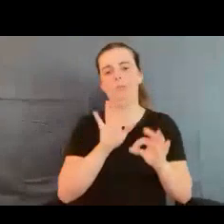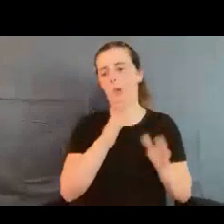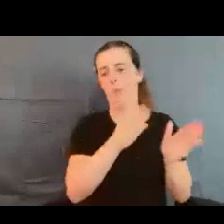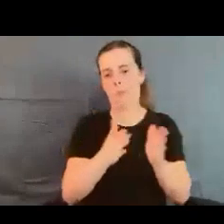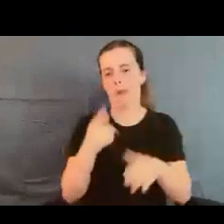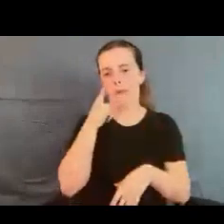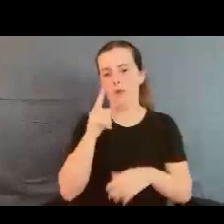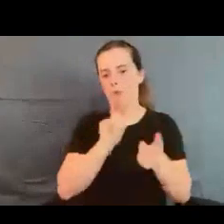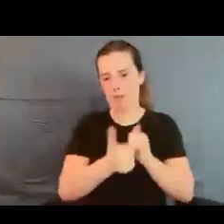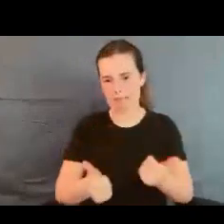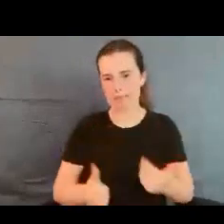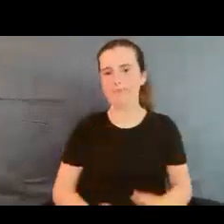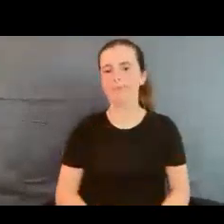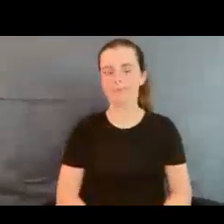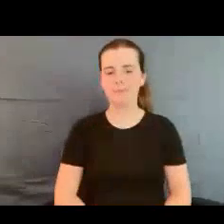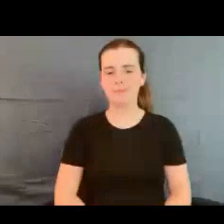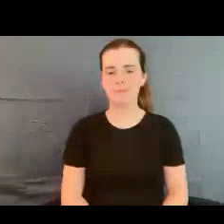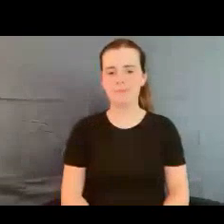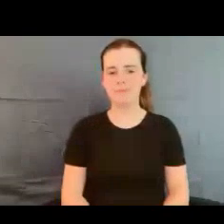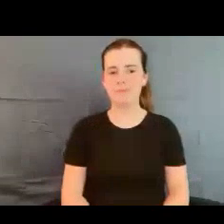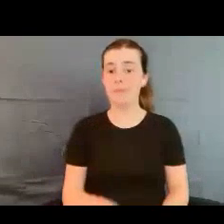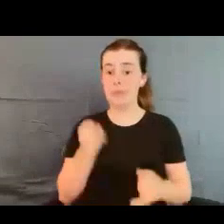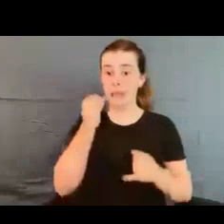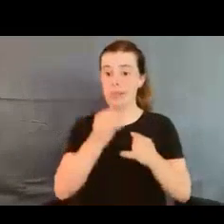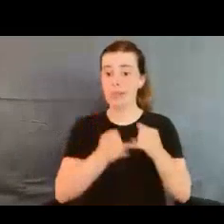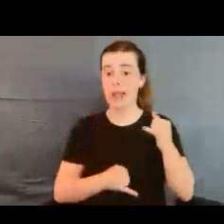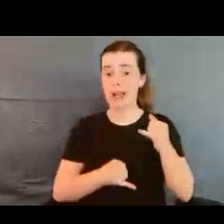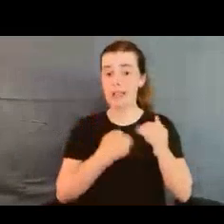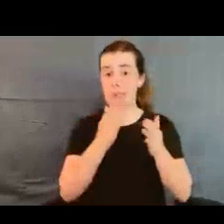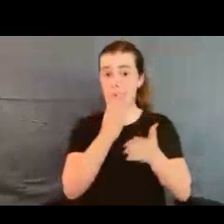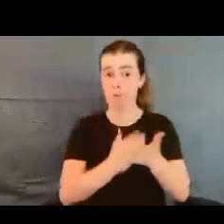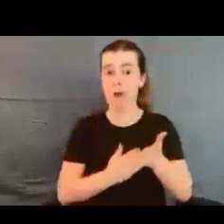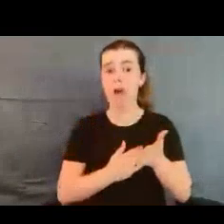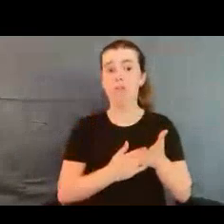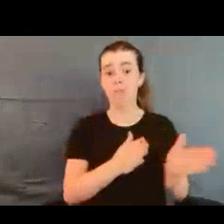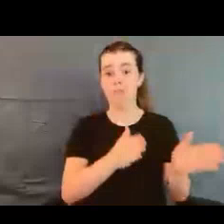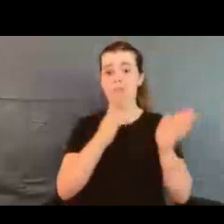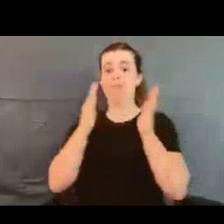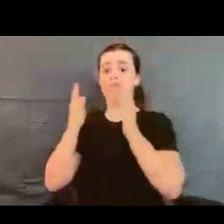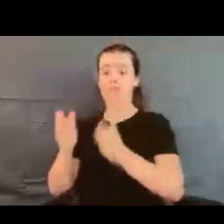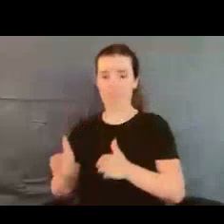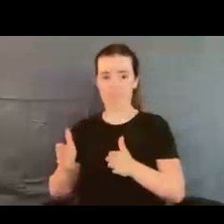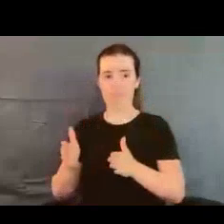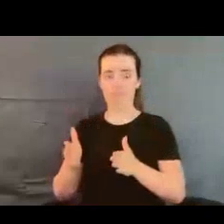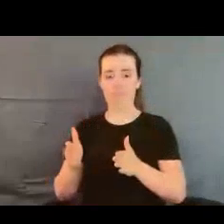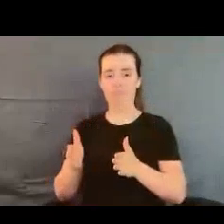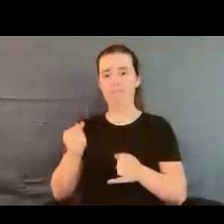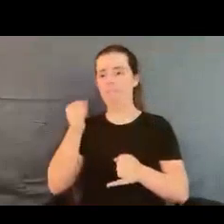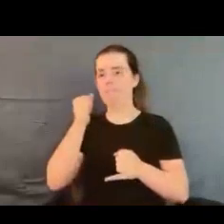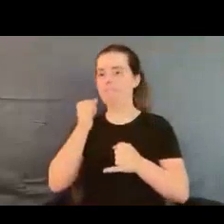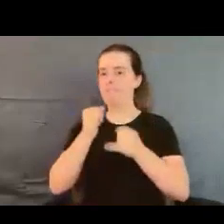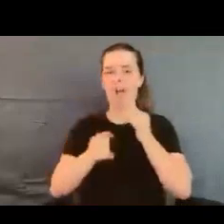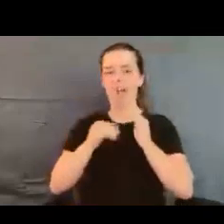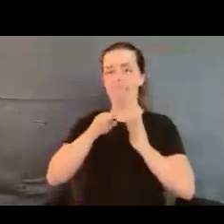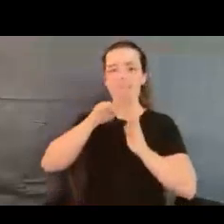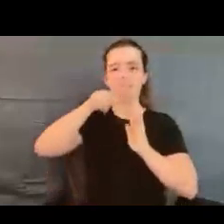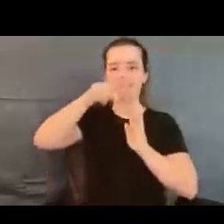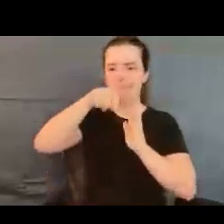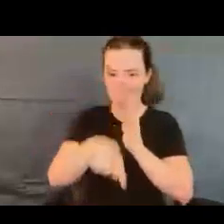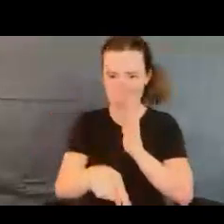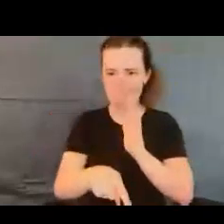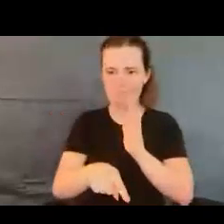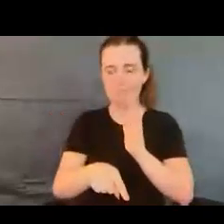All right, and then the last piece here on the course breakdown is the final descent. So this